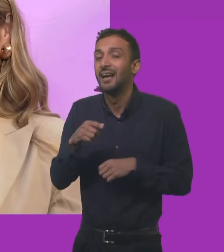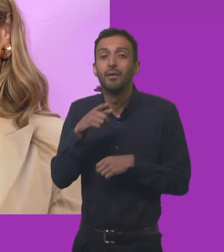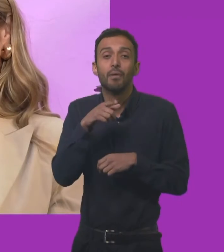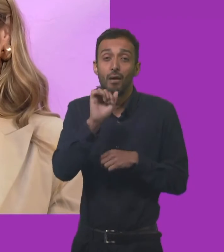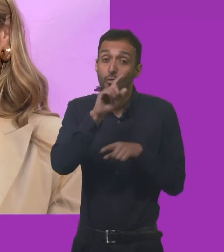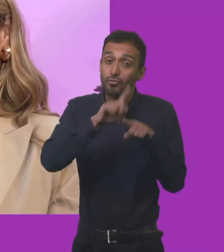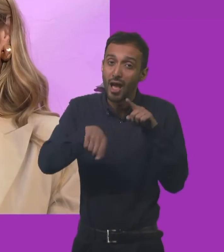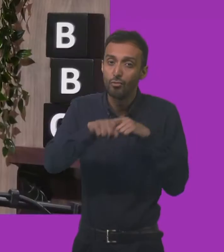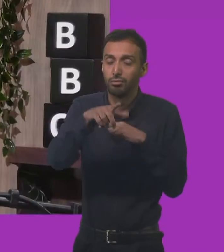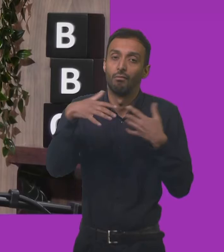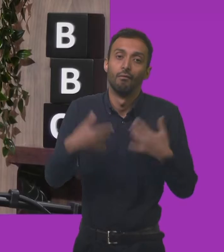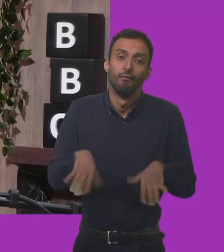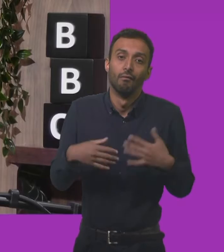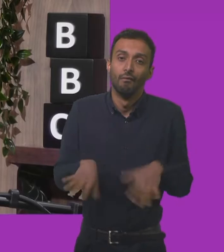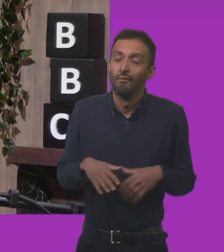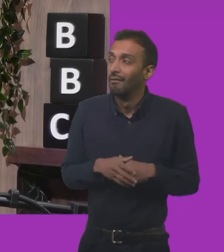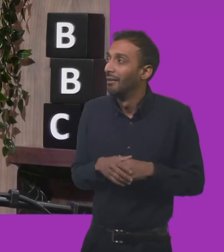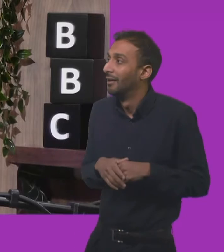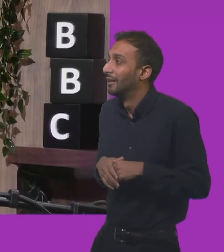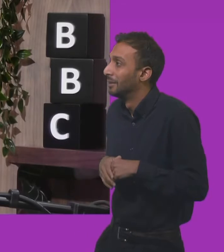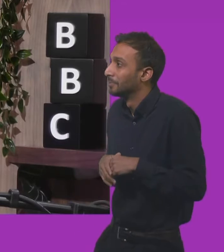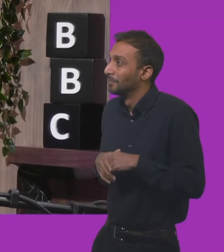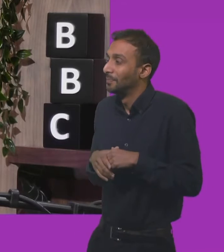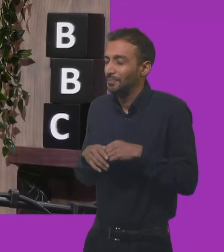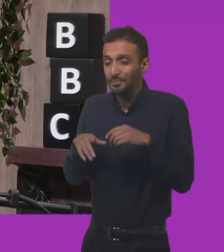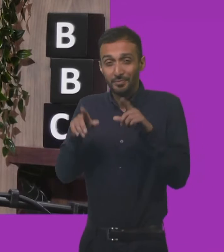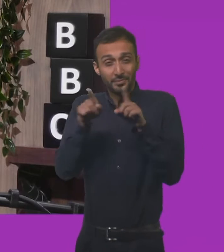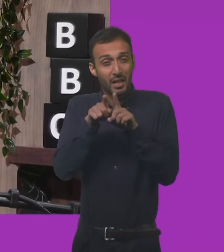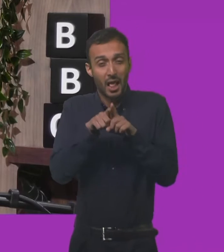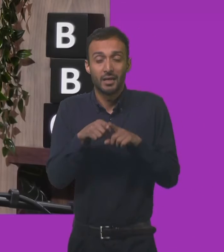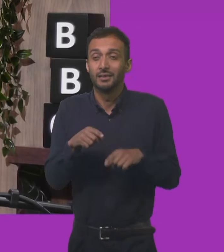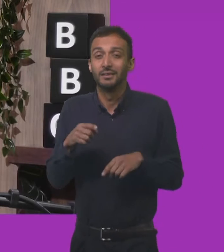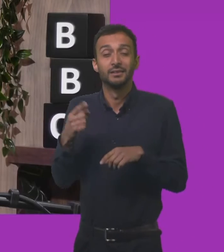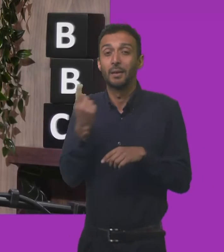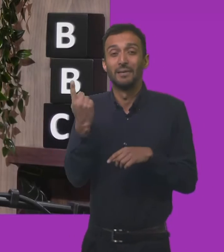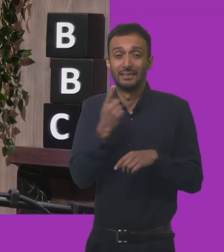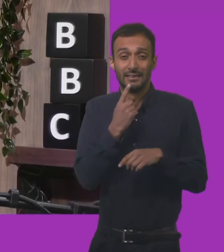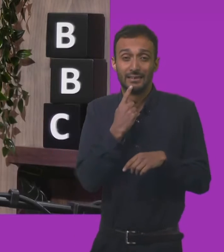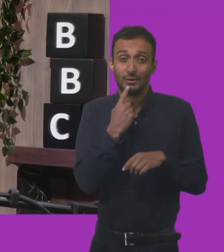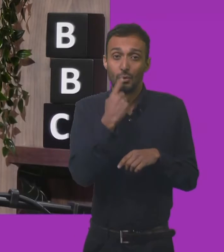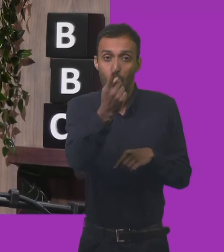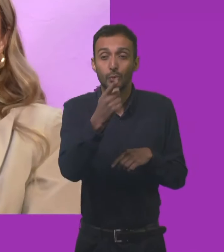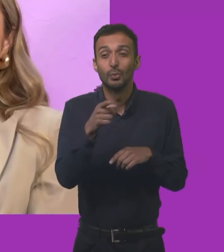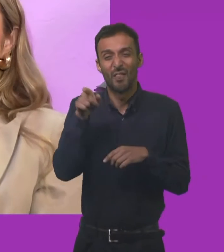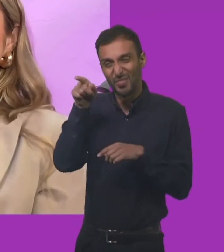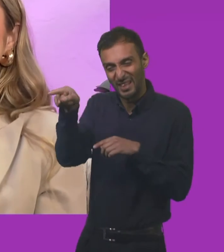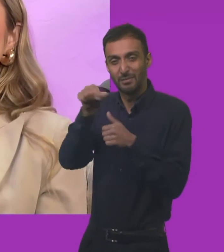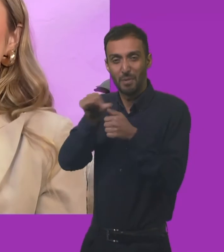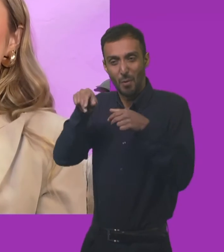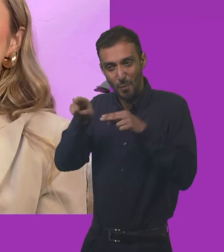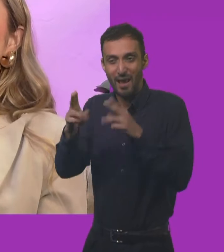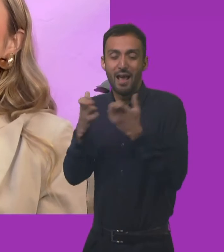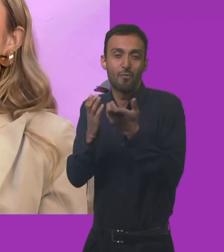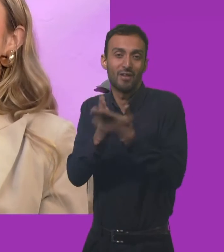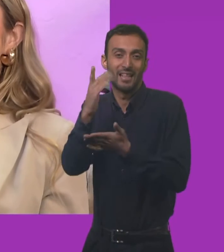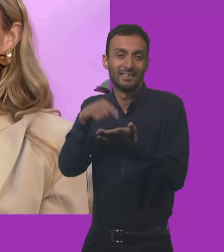was as if someone said, this is the best way to do reality television, go do it like this. I think it actually